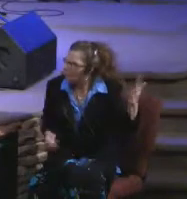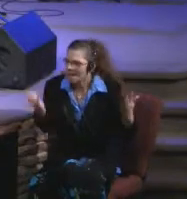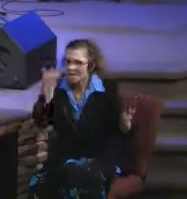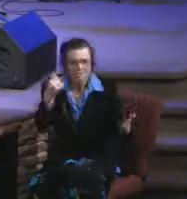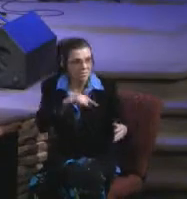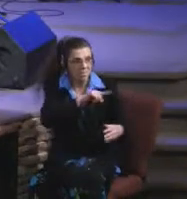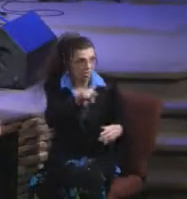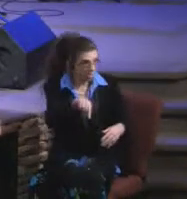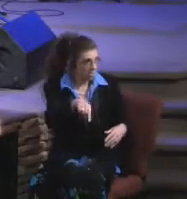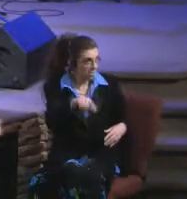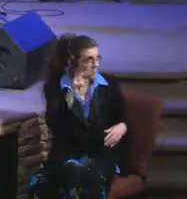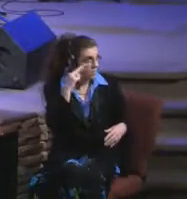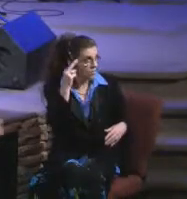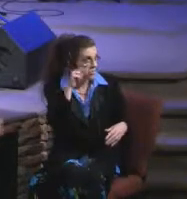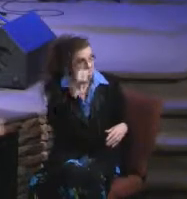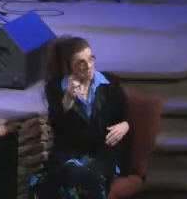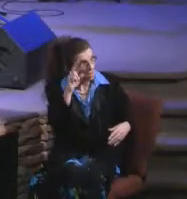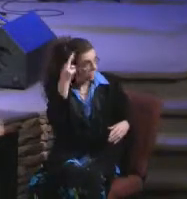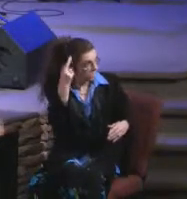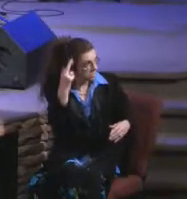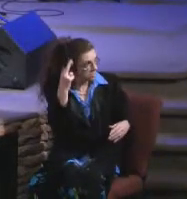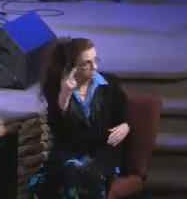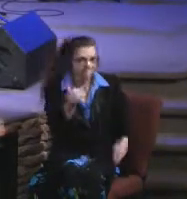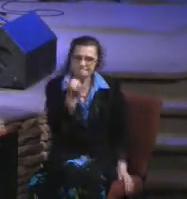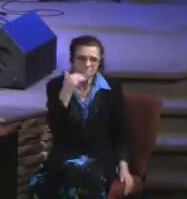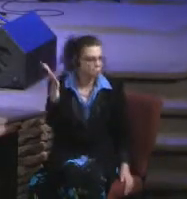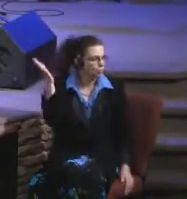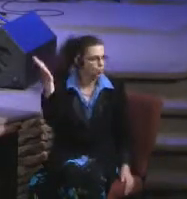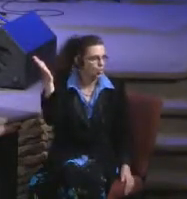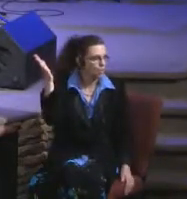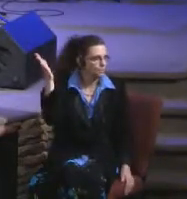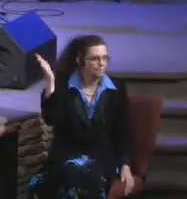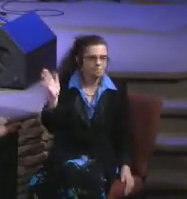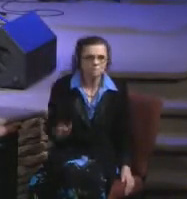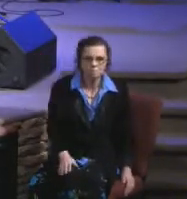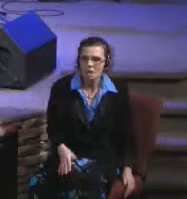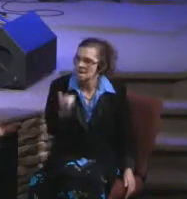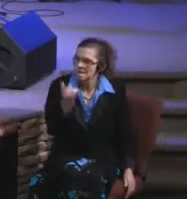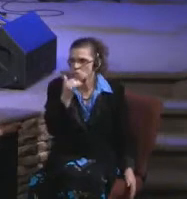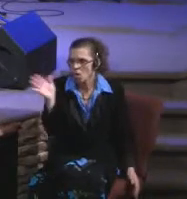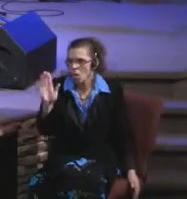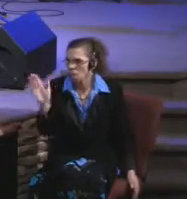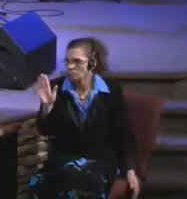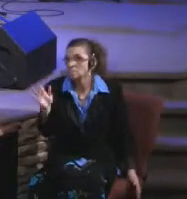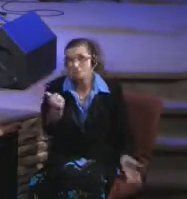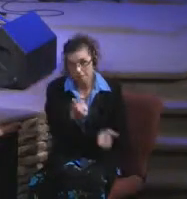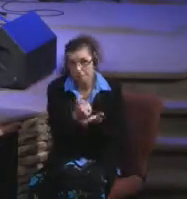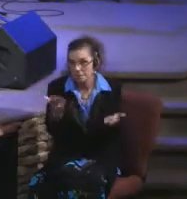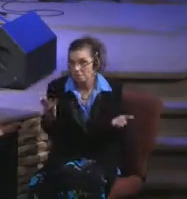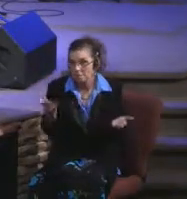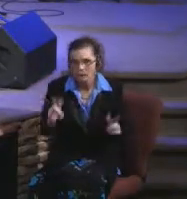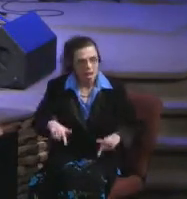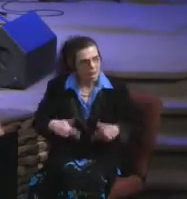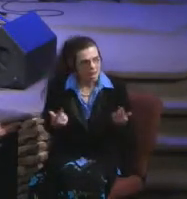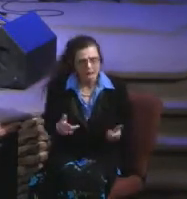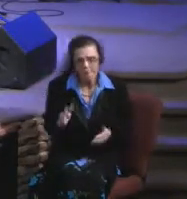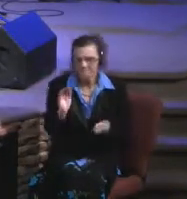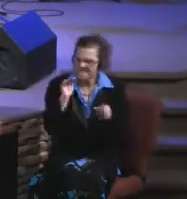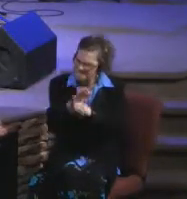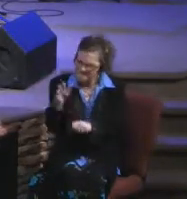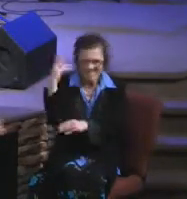we're here for any other reason than that, it's wrong. It's wrong. Amen. Life is full of